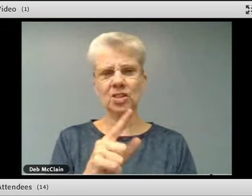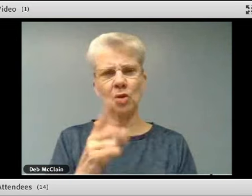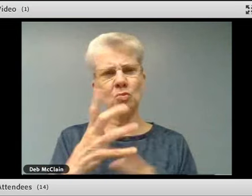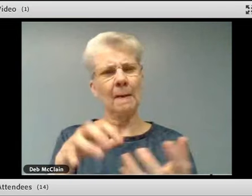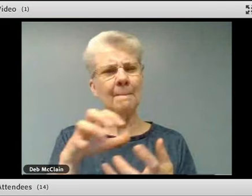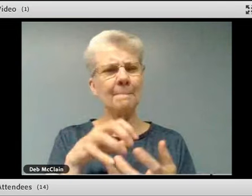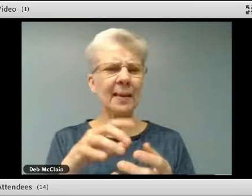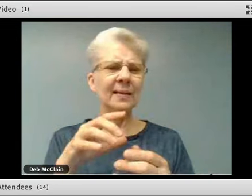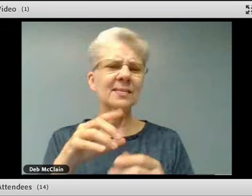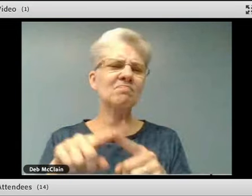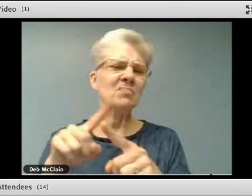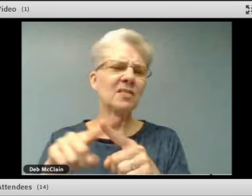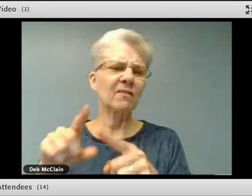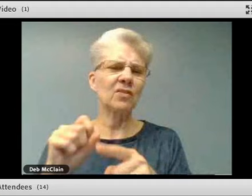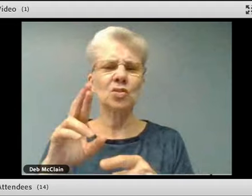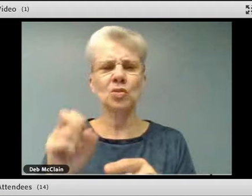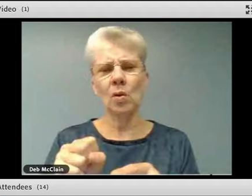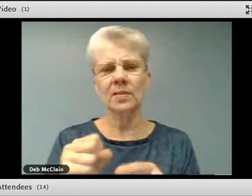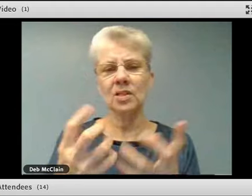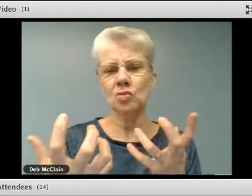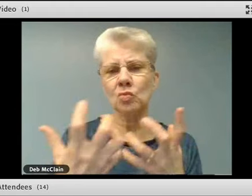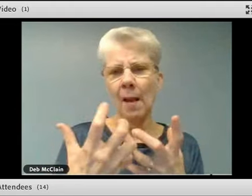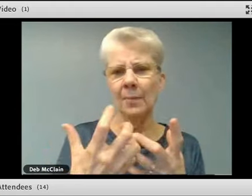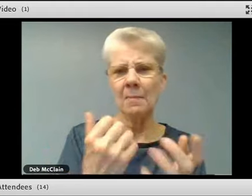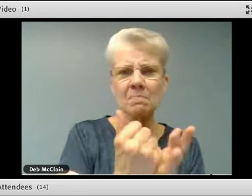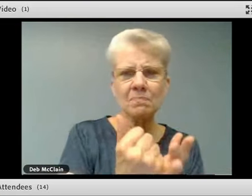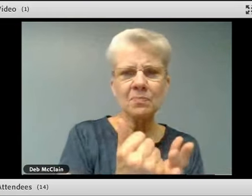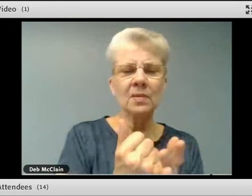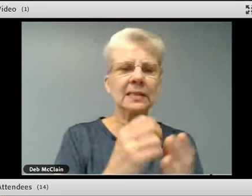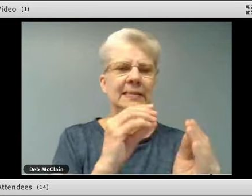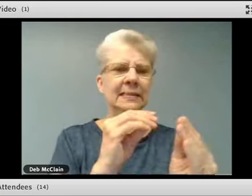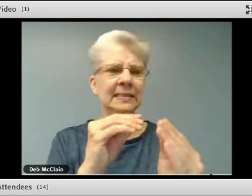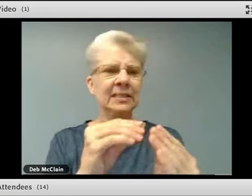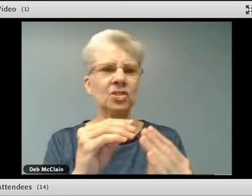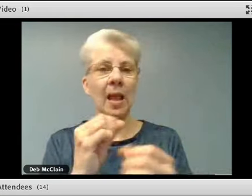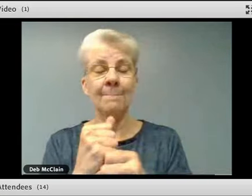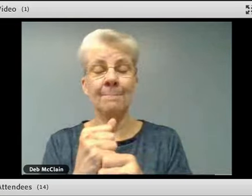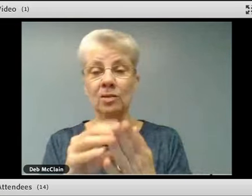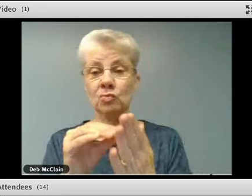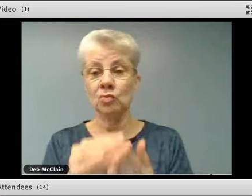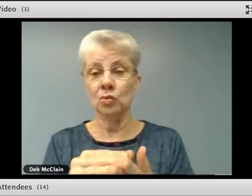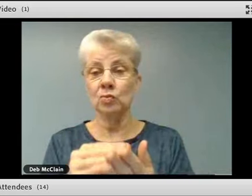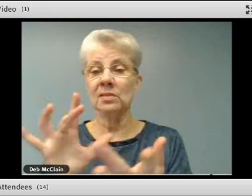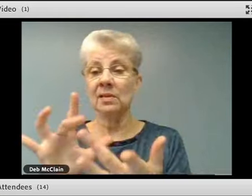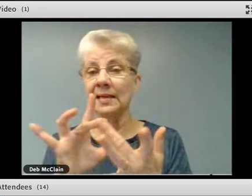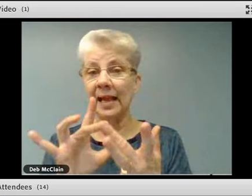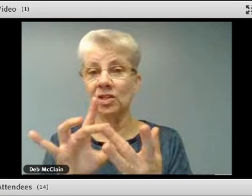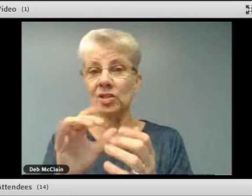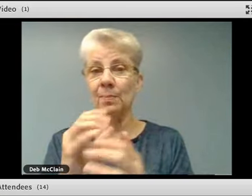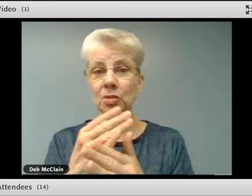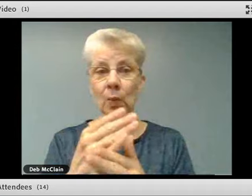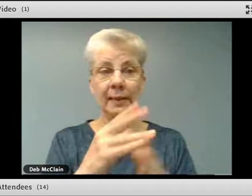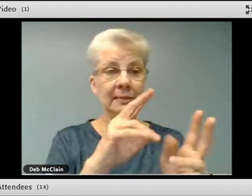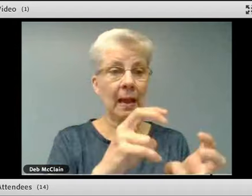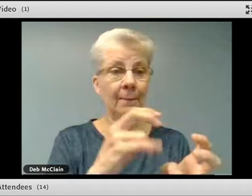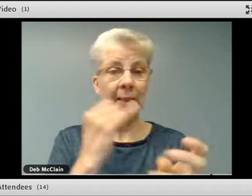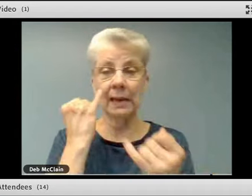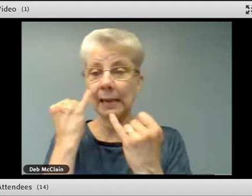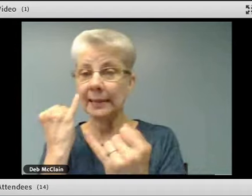from sets to complement your lessons and help students make connections between topics and ideas. And